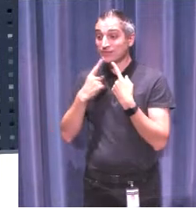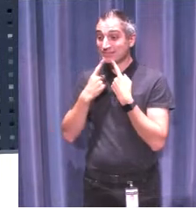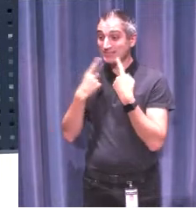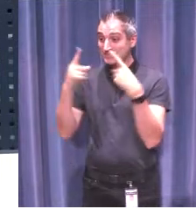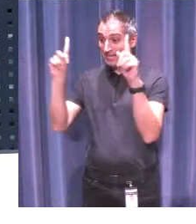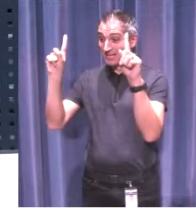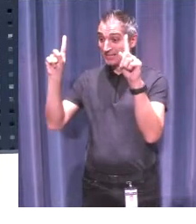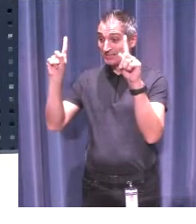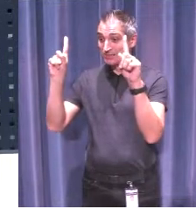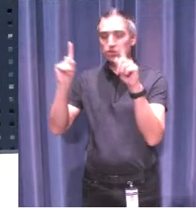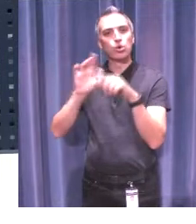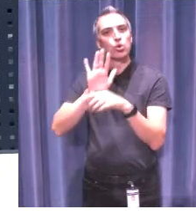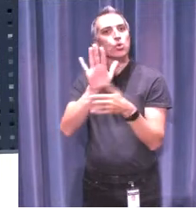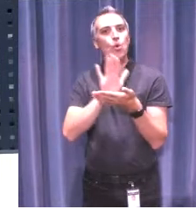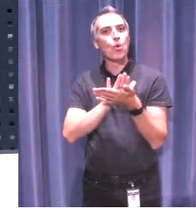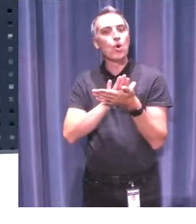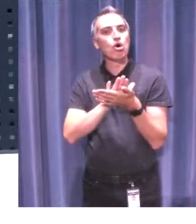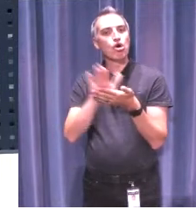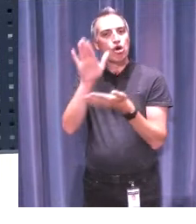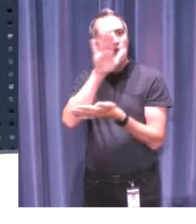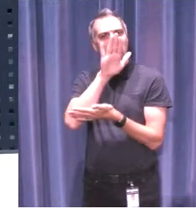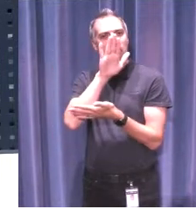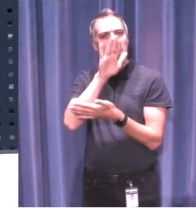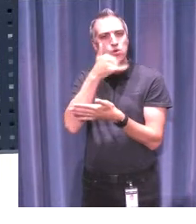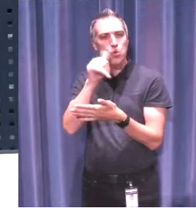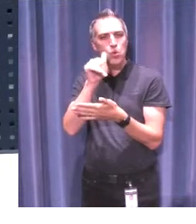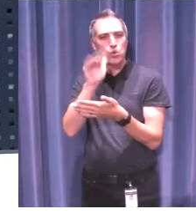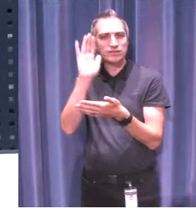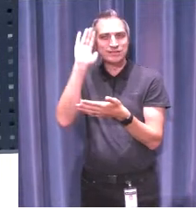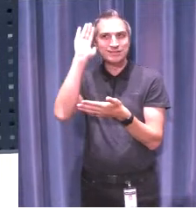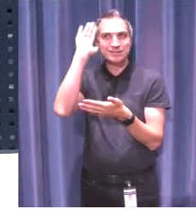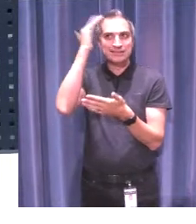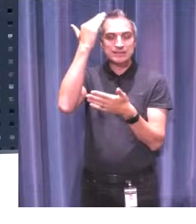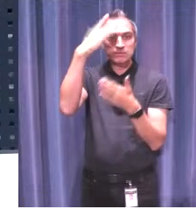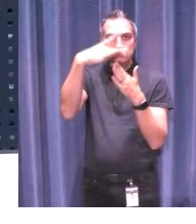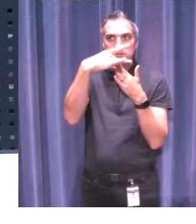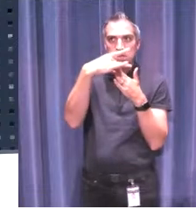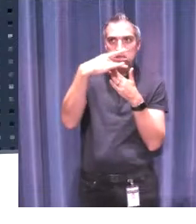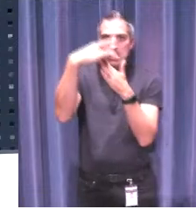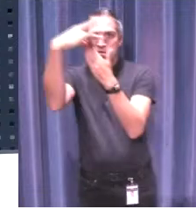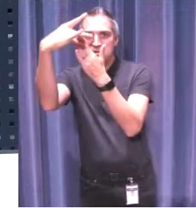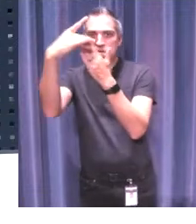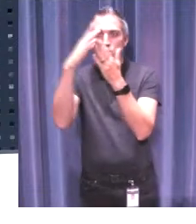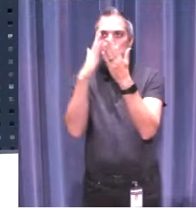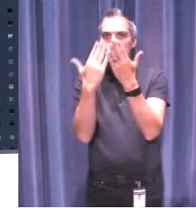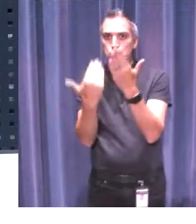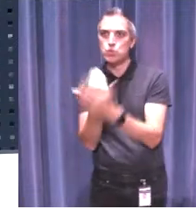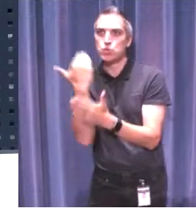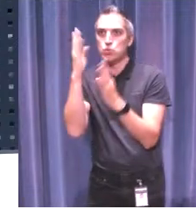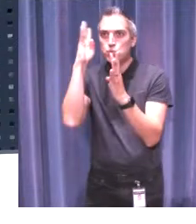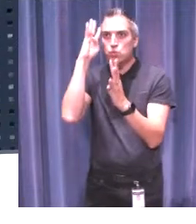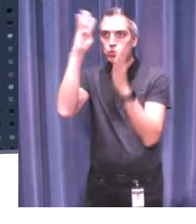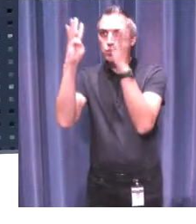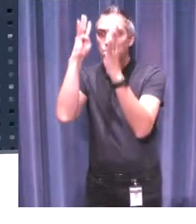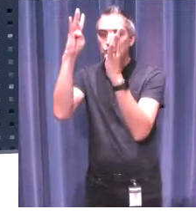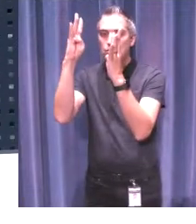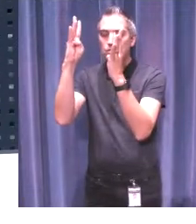your college is on the cutting edge of what might be done and how it might be